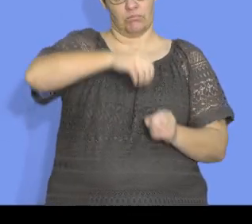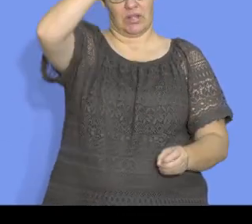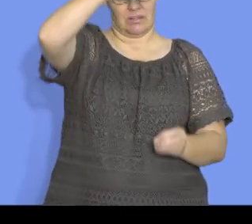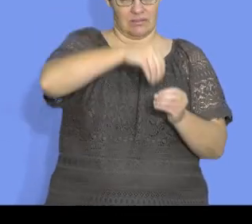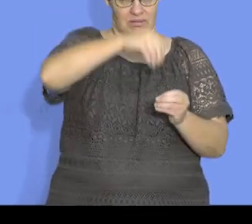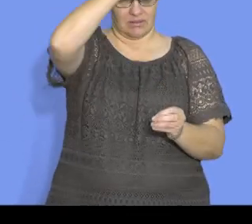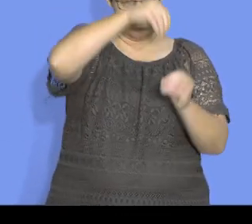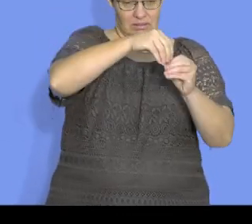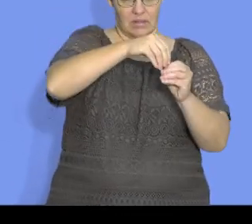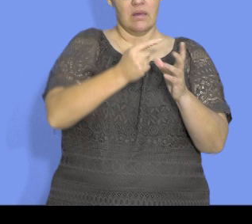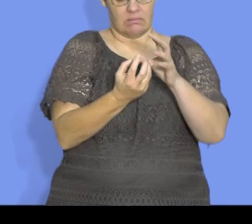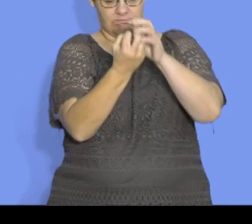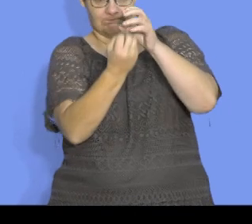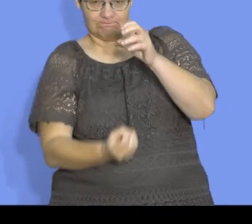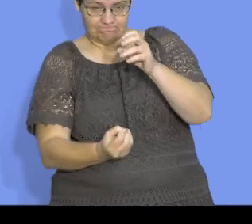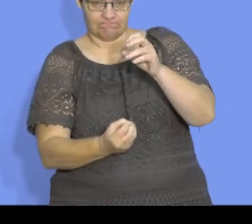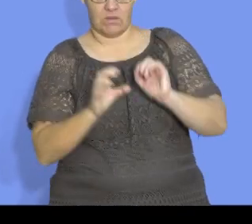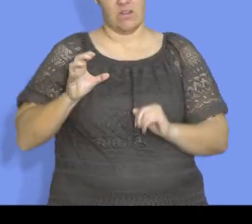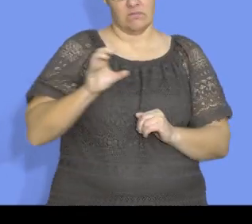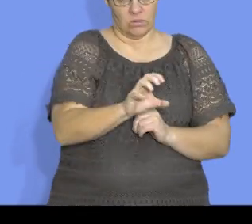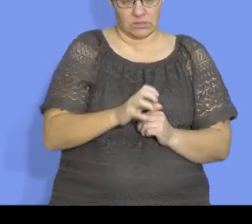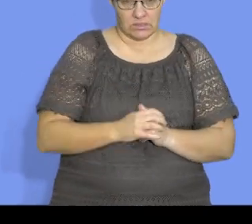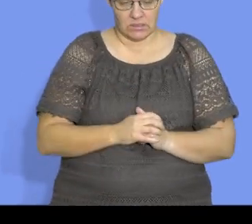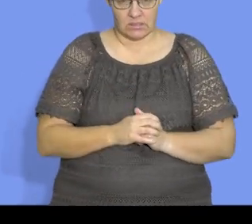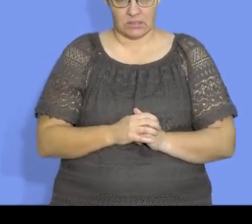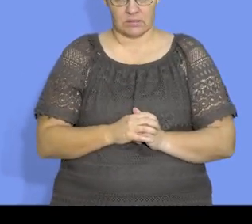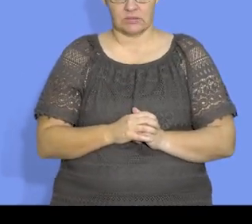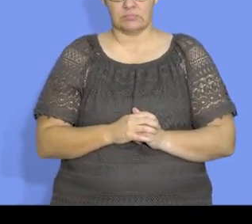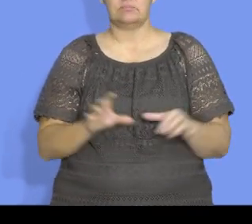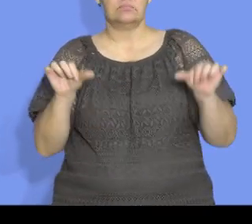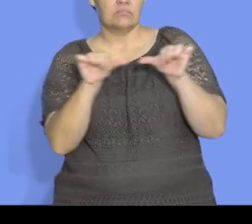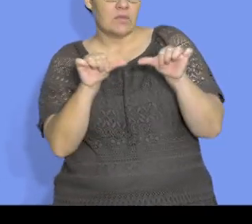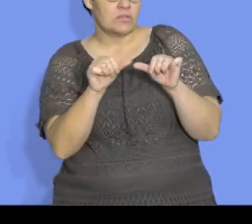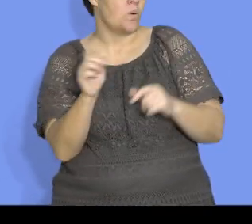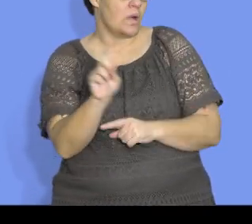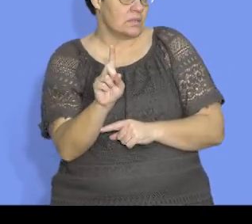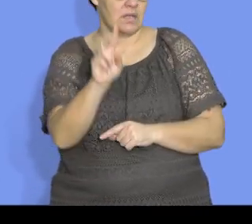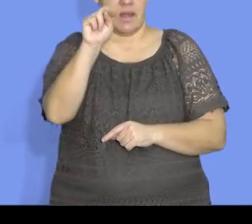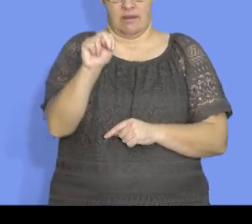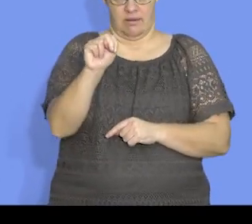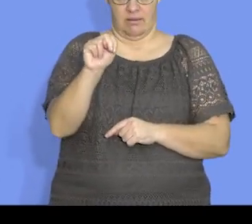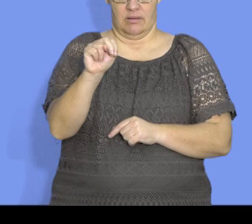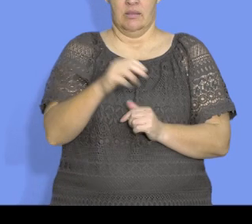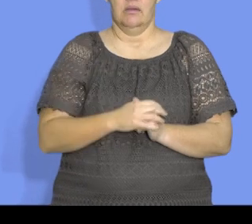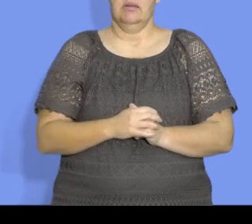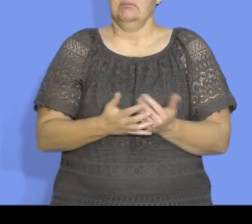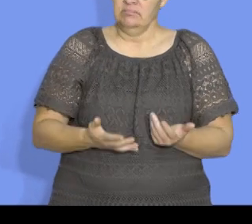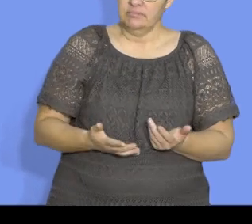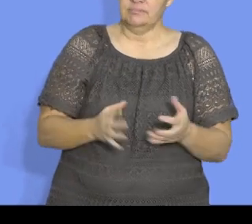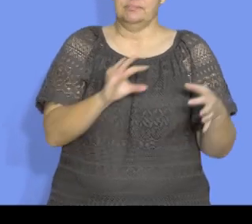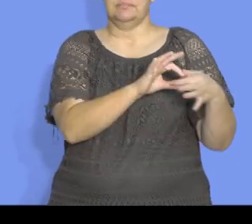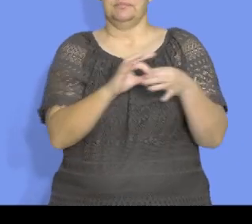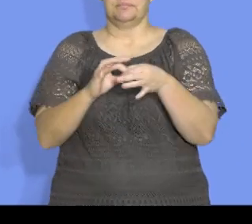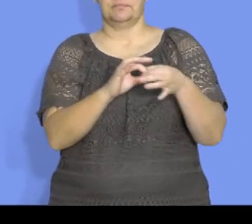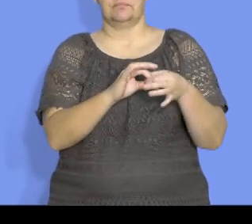putting a force onto a spring, which he measured in newtons, and he developed a relationship called